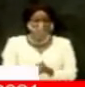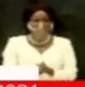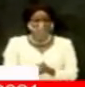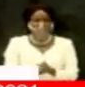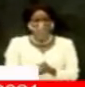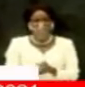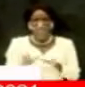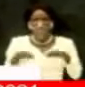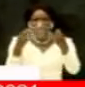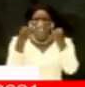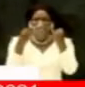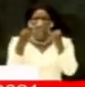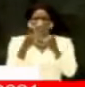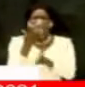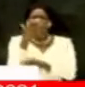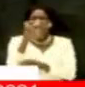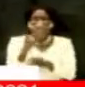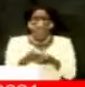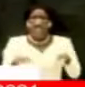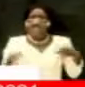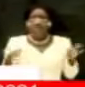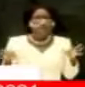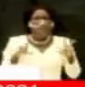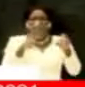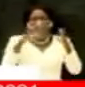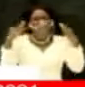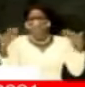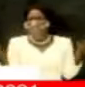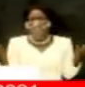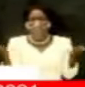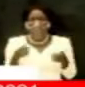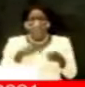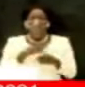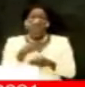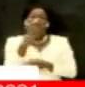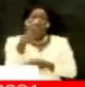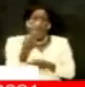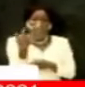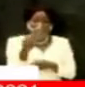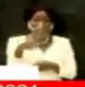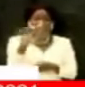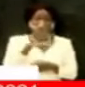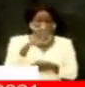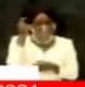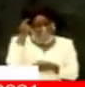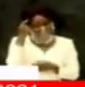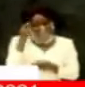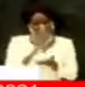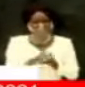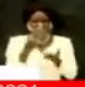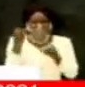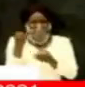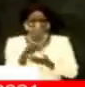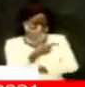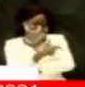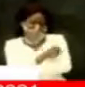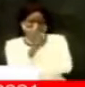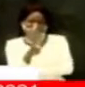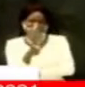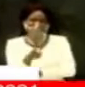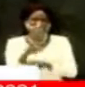information, I think it's a fear of the unknown. And we have to assure Malawians that if this vaccination